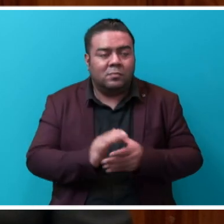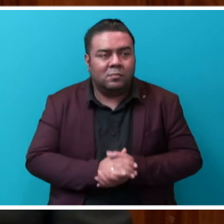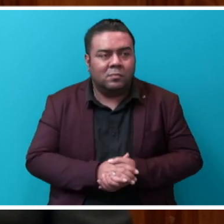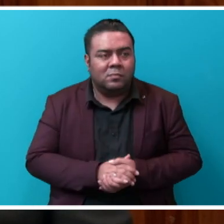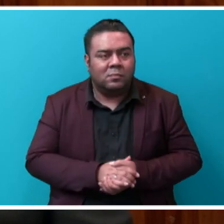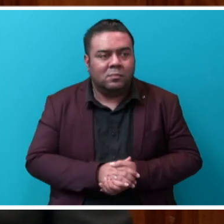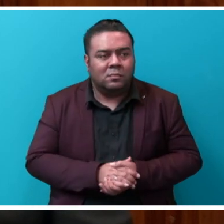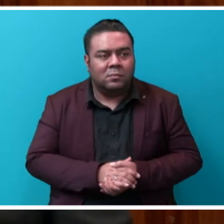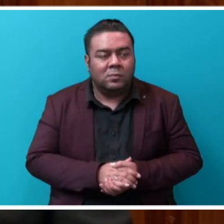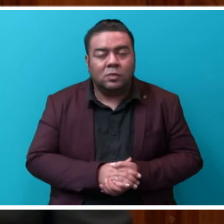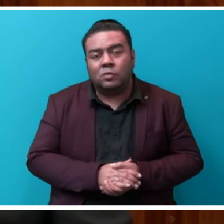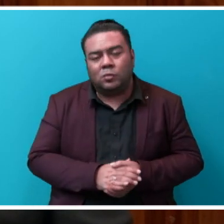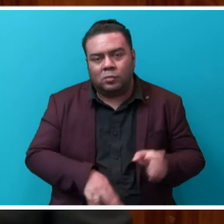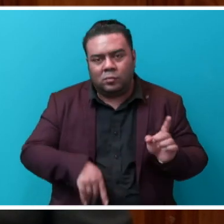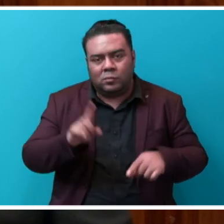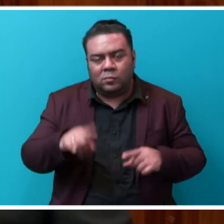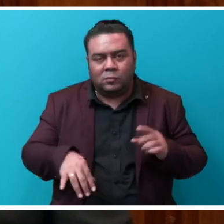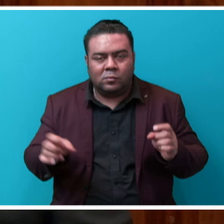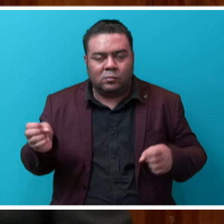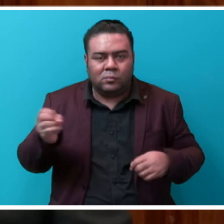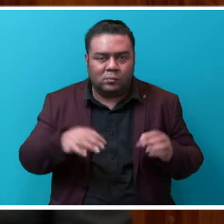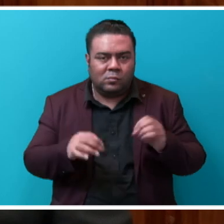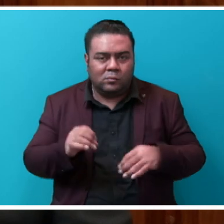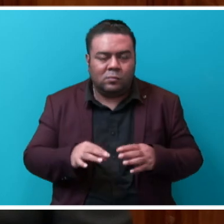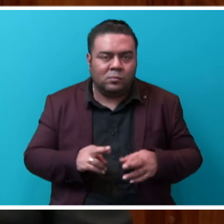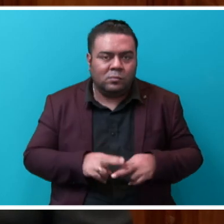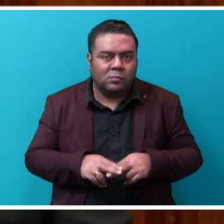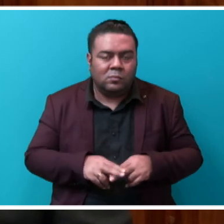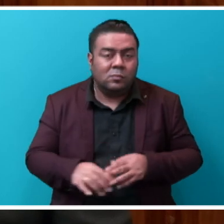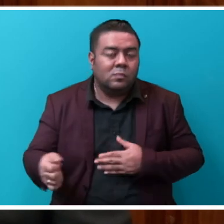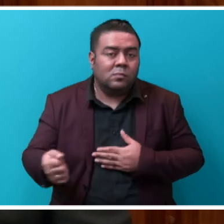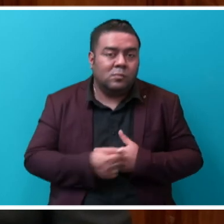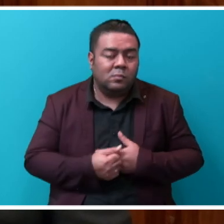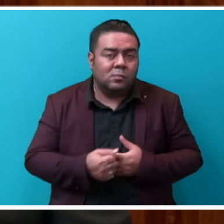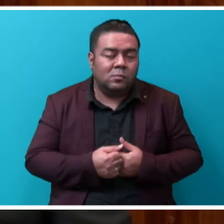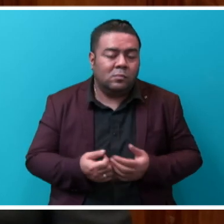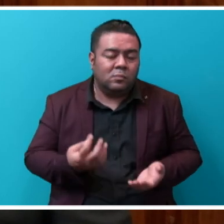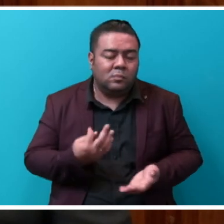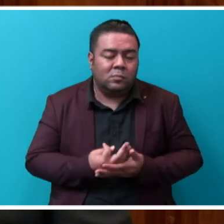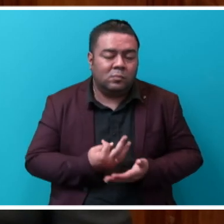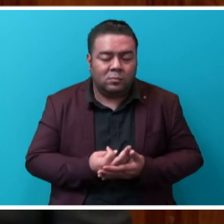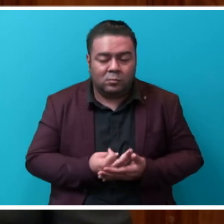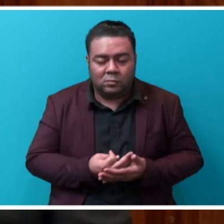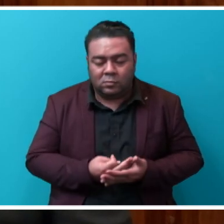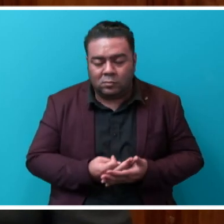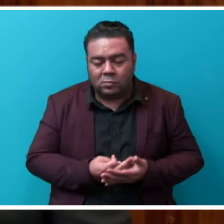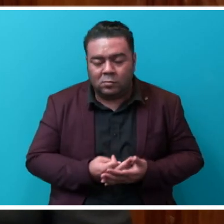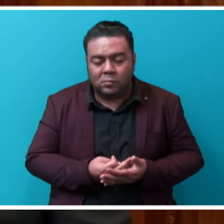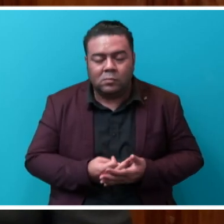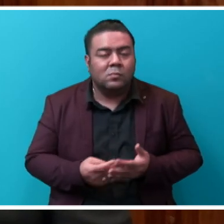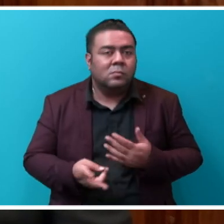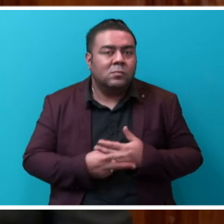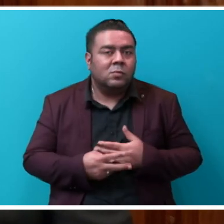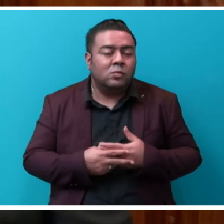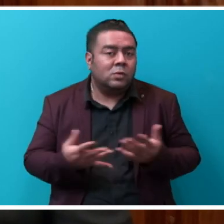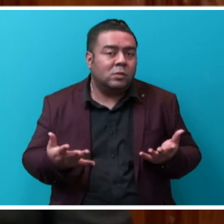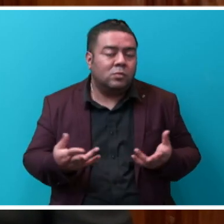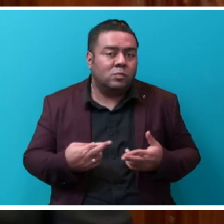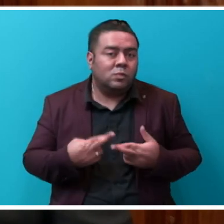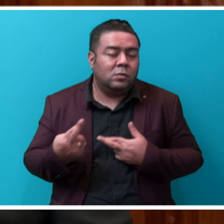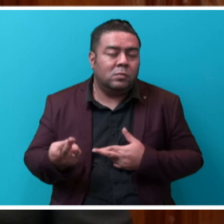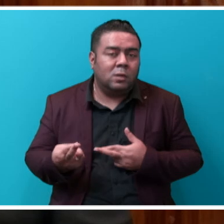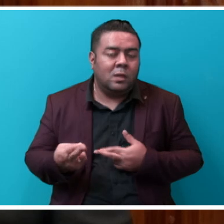to diversify their contributions, savings promotions to support financial security and retirement planning, land